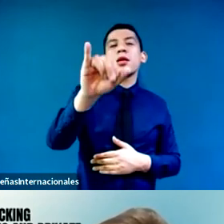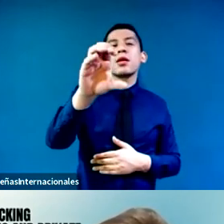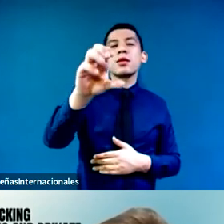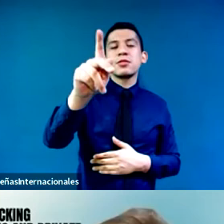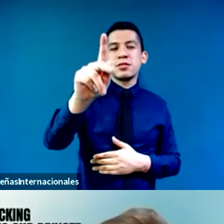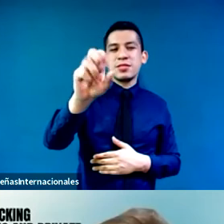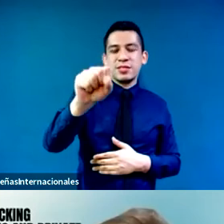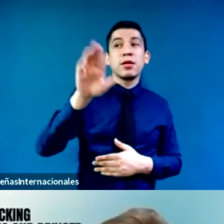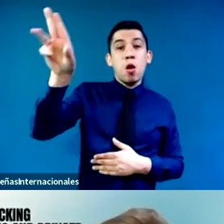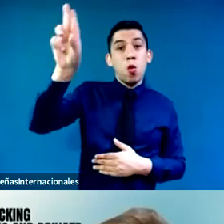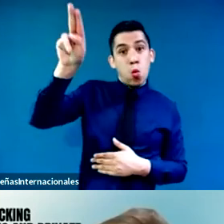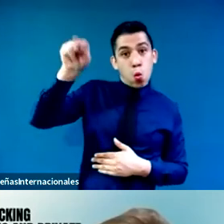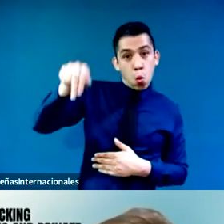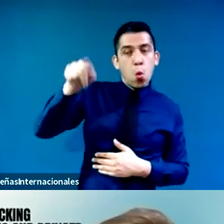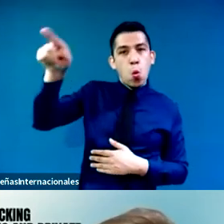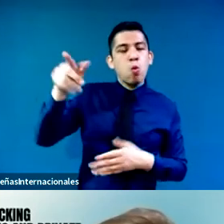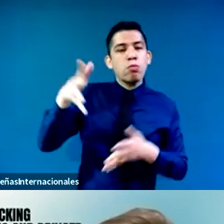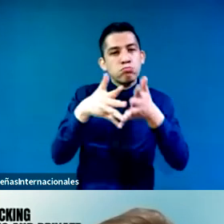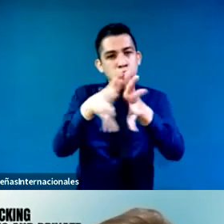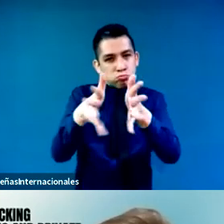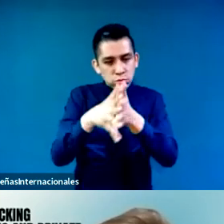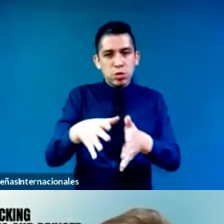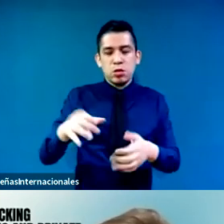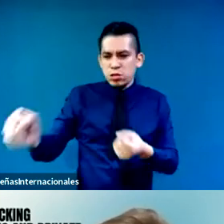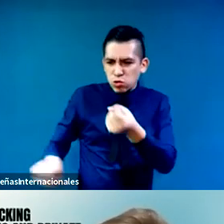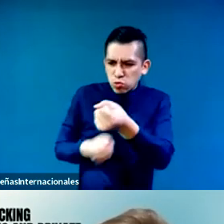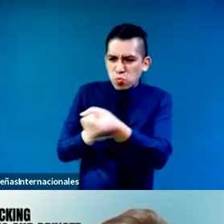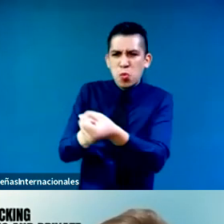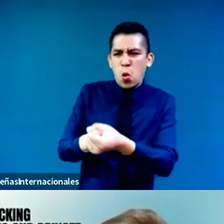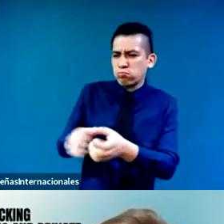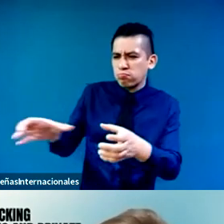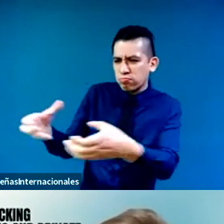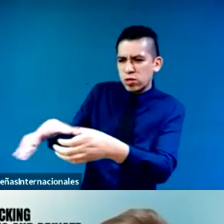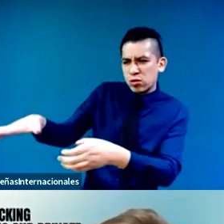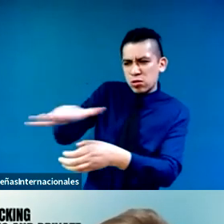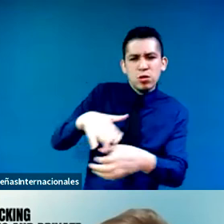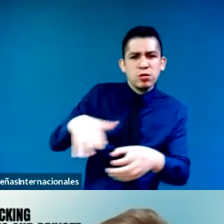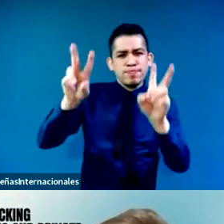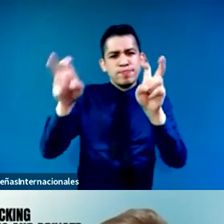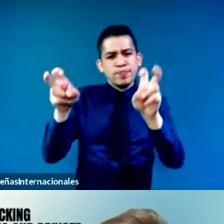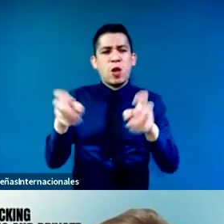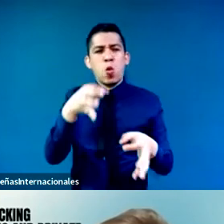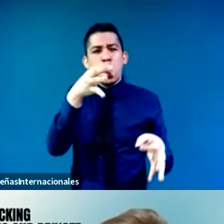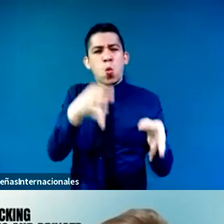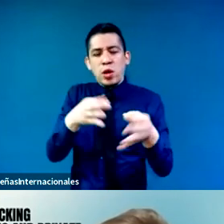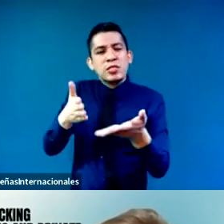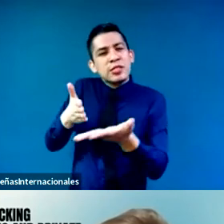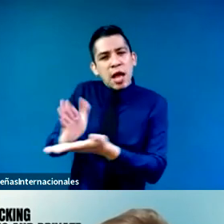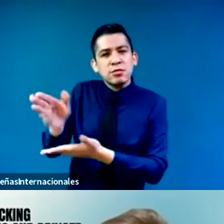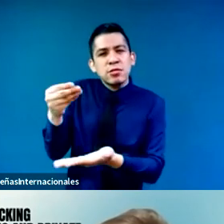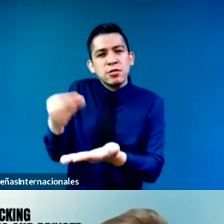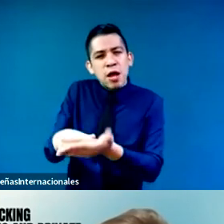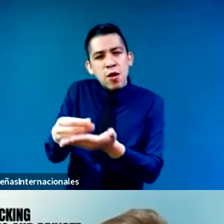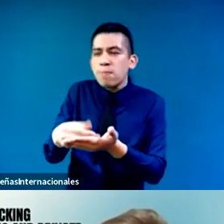Action Coalition, how can others get involved? What does it mean to be a commitment maker for this